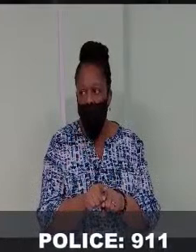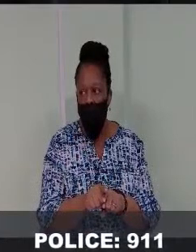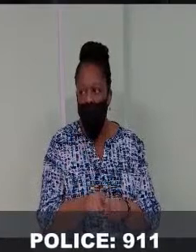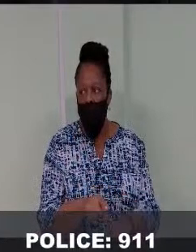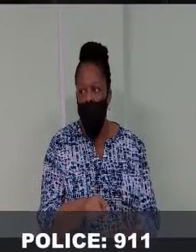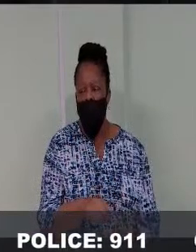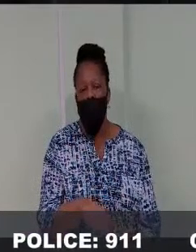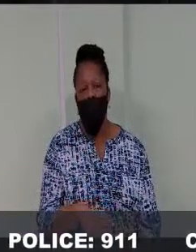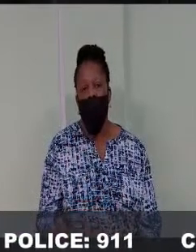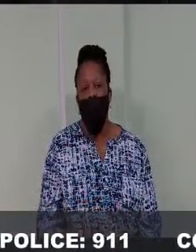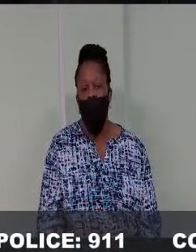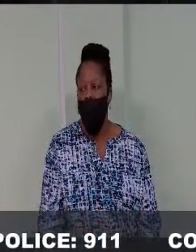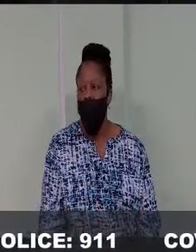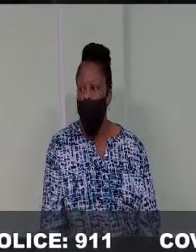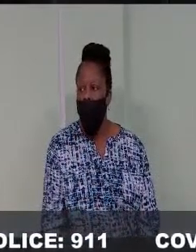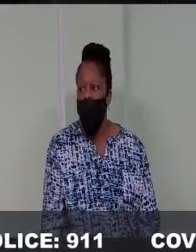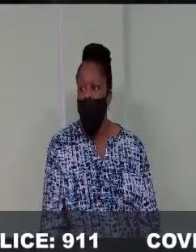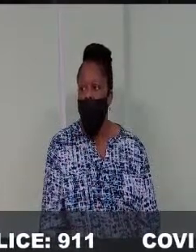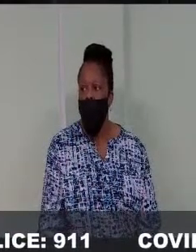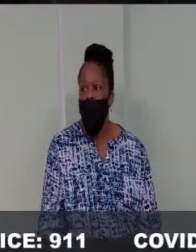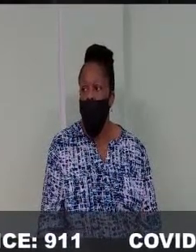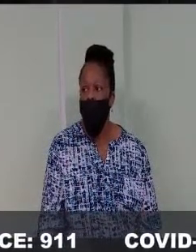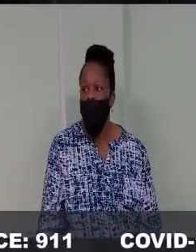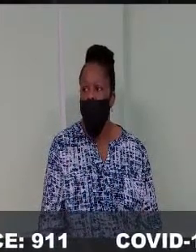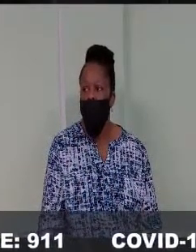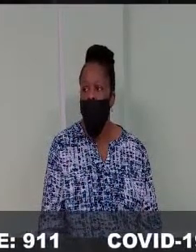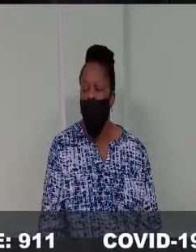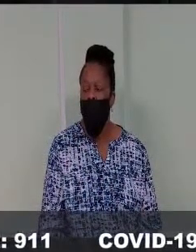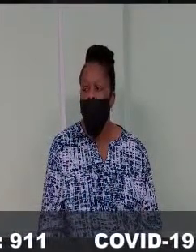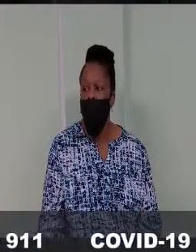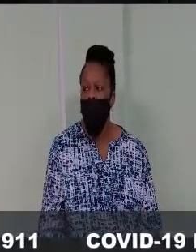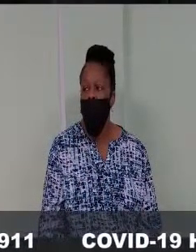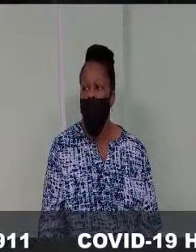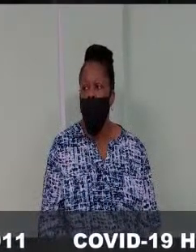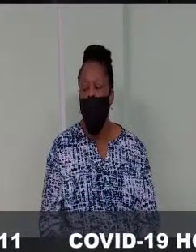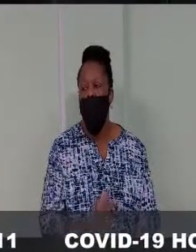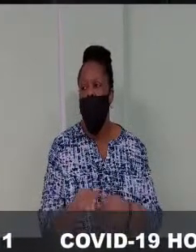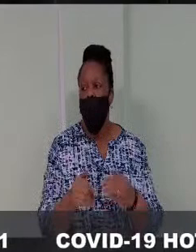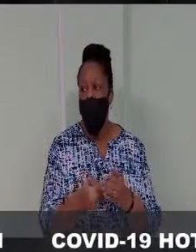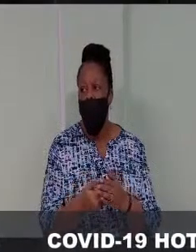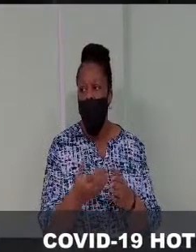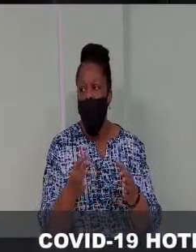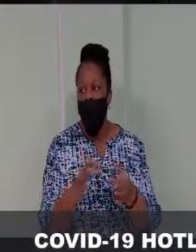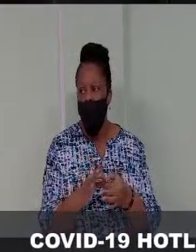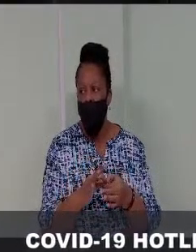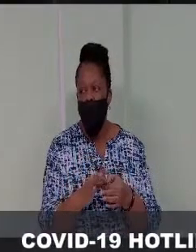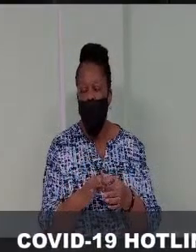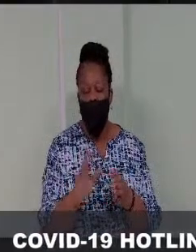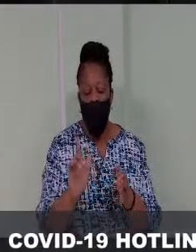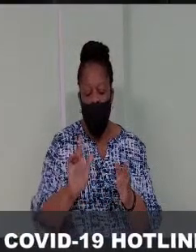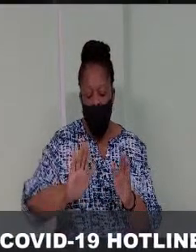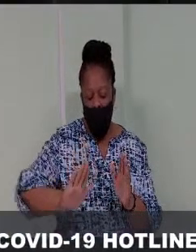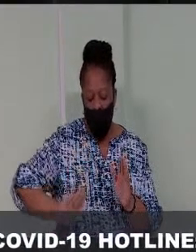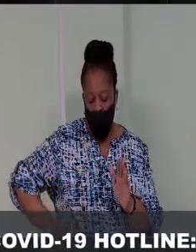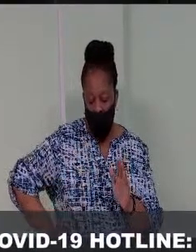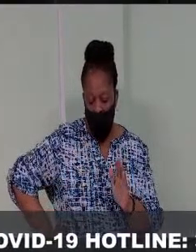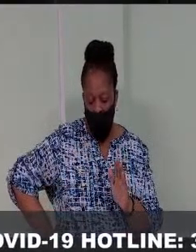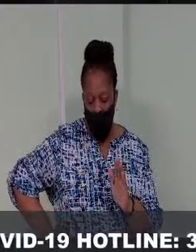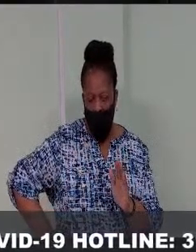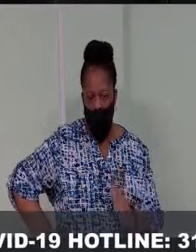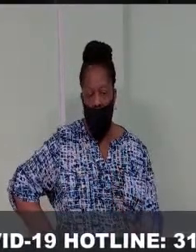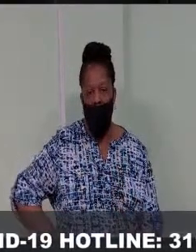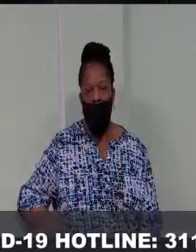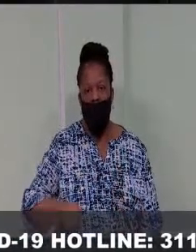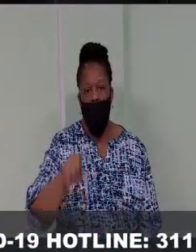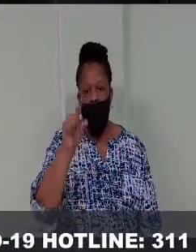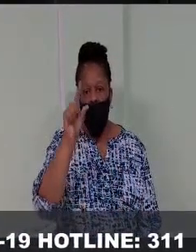this bubble. So these countries or states would have had less than 20